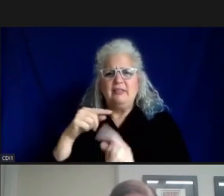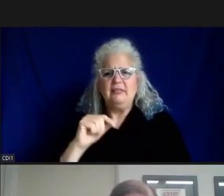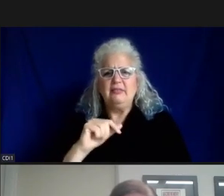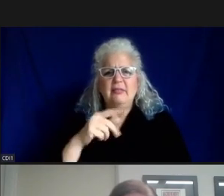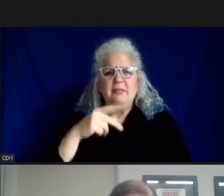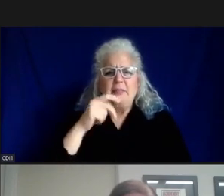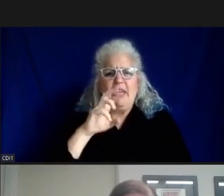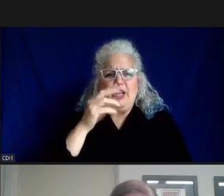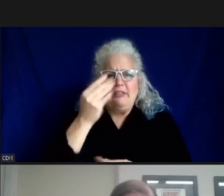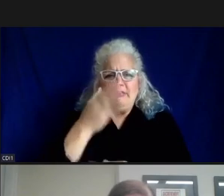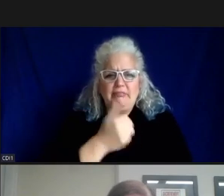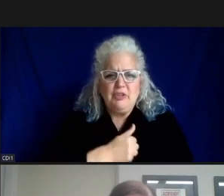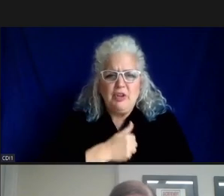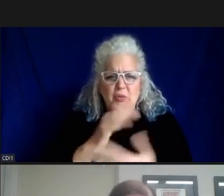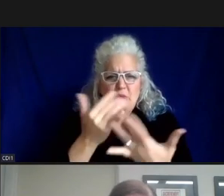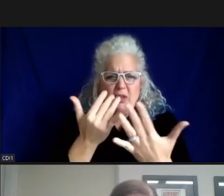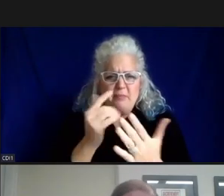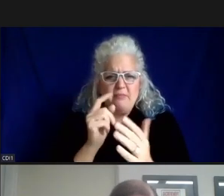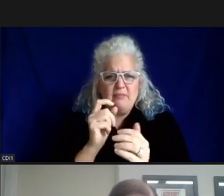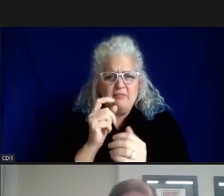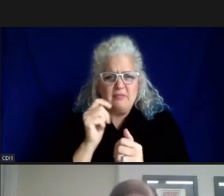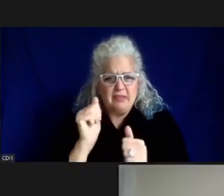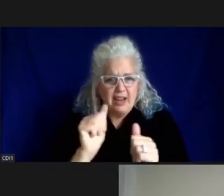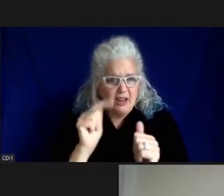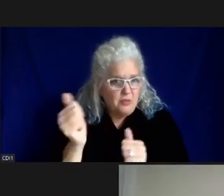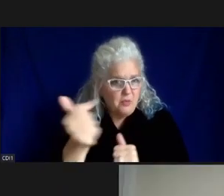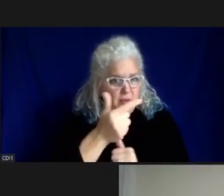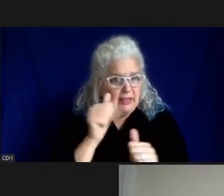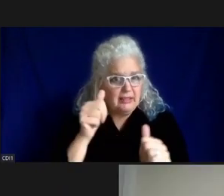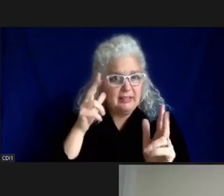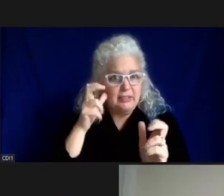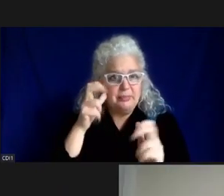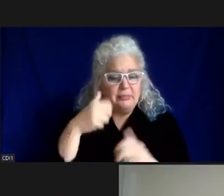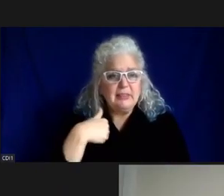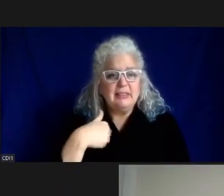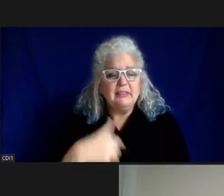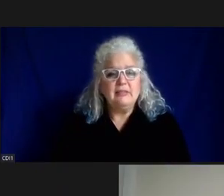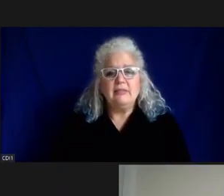Can everyone hear me okay? Yeah.